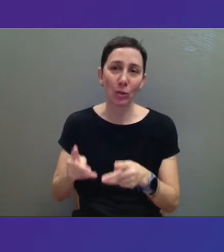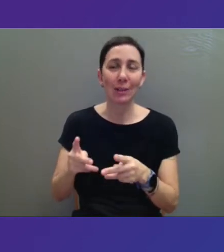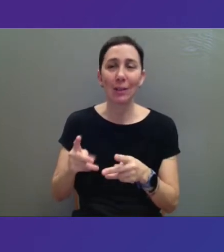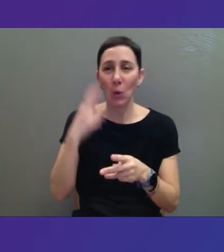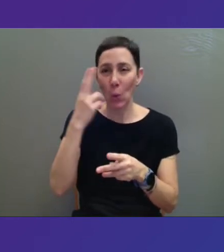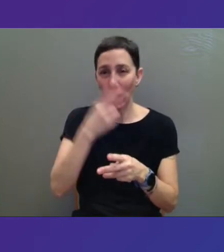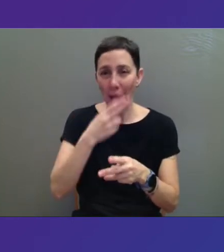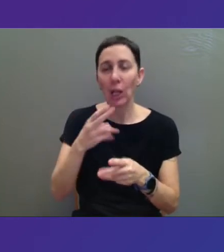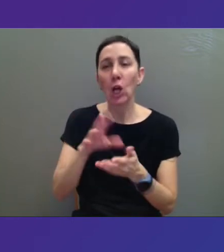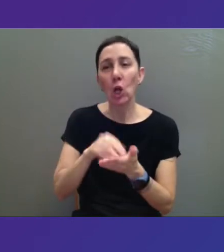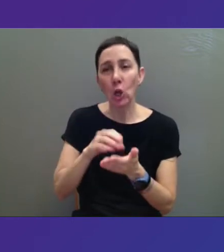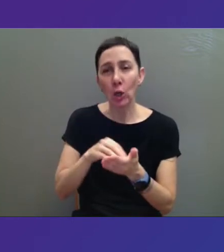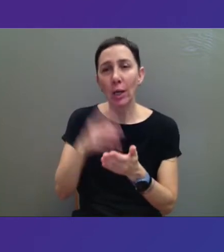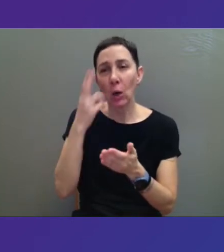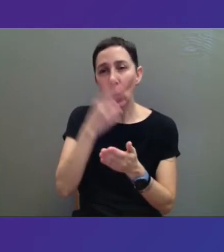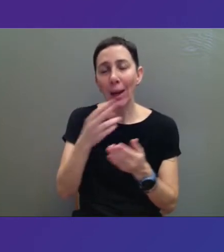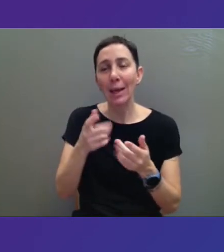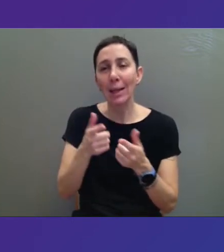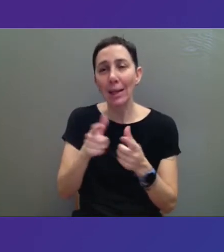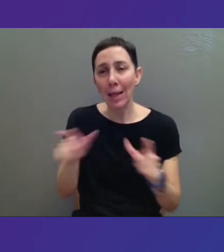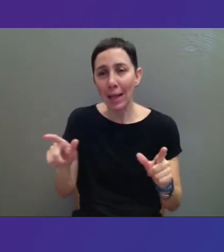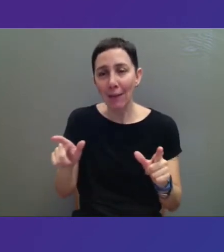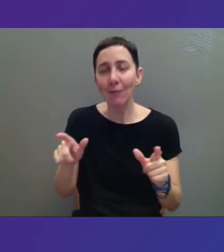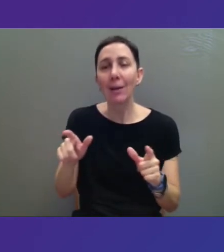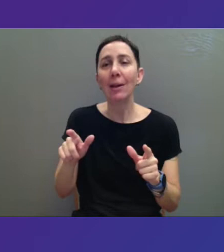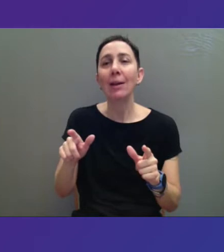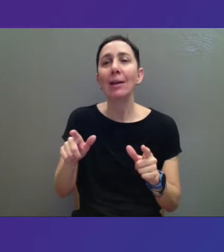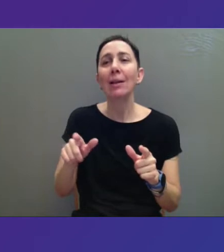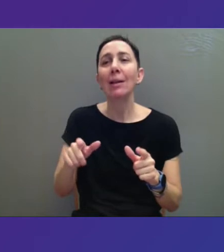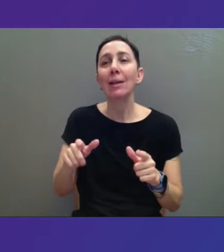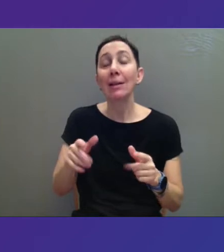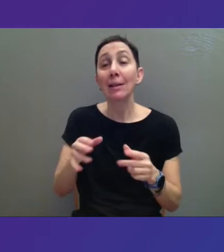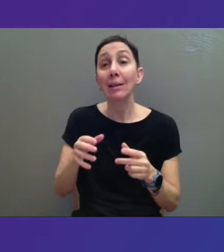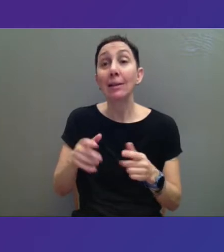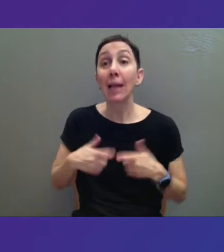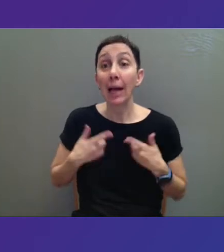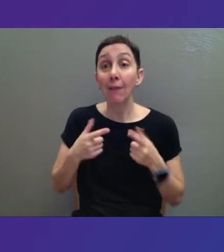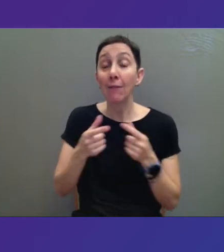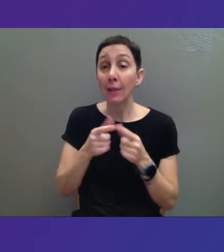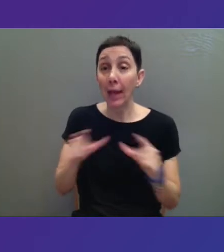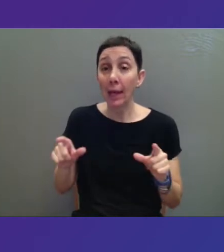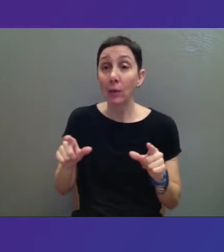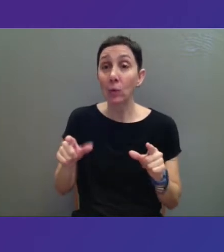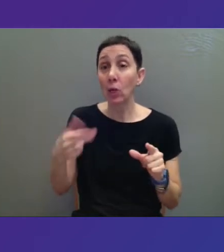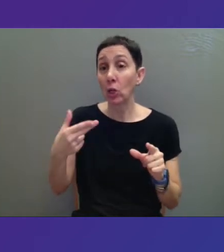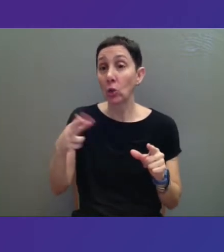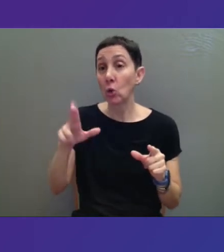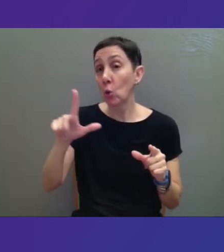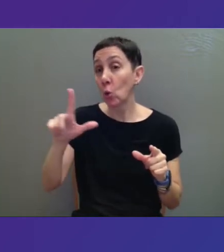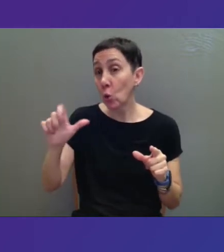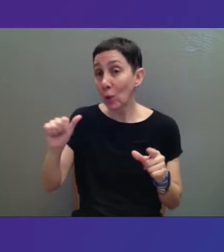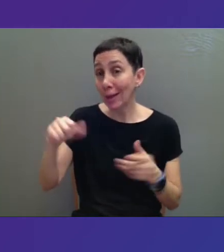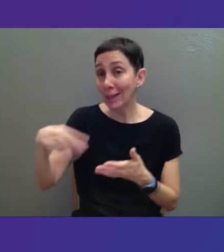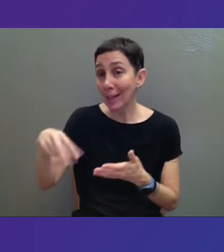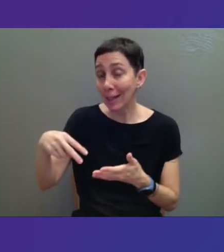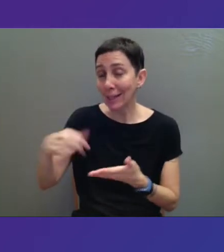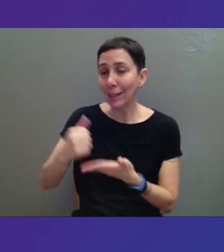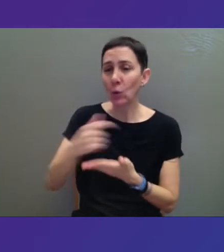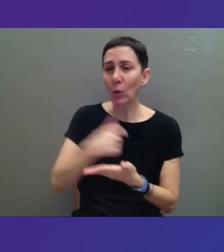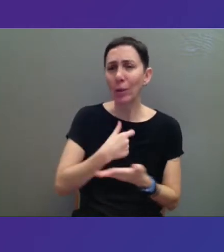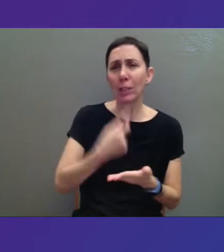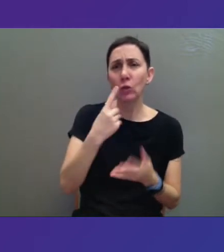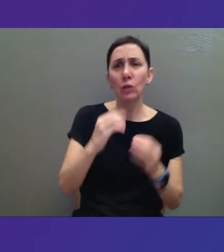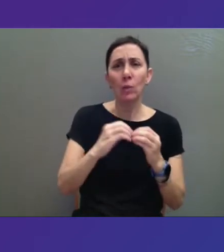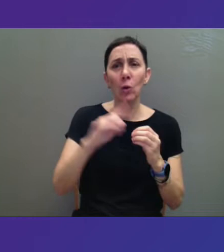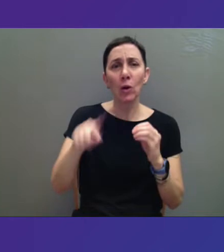about Hawaiian lifeways, the language, hula, chanting, oli, as a medium to understand more about our own surrounding environment and